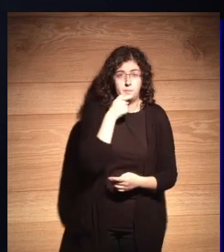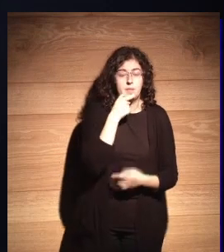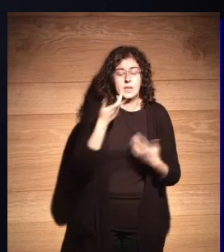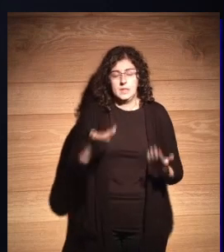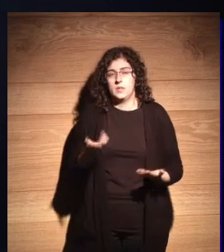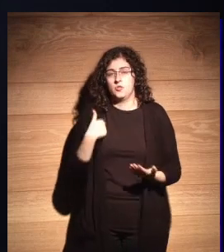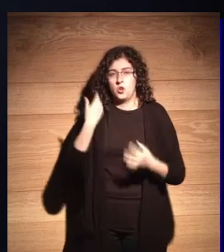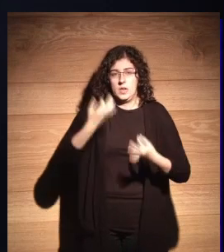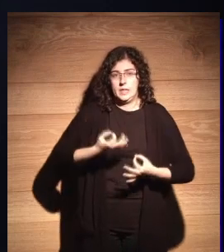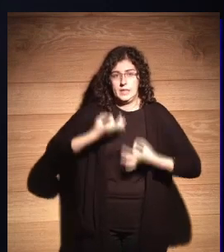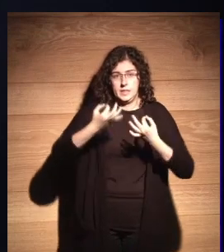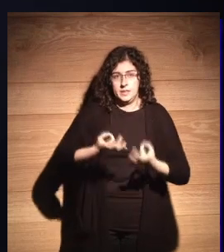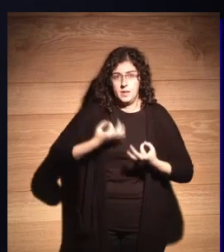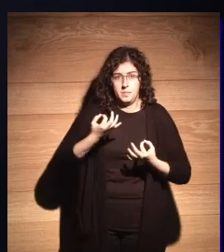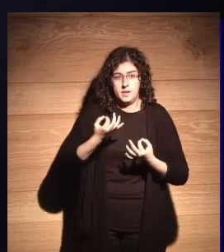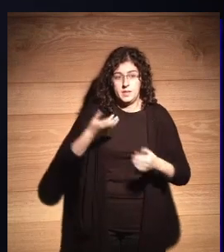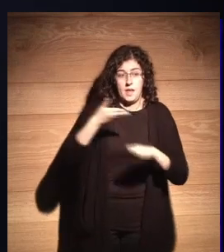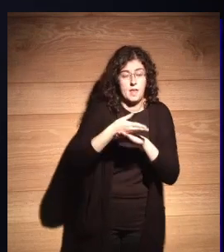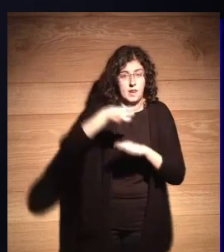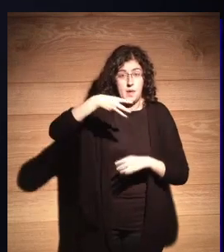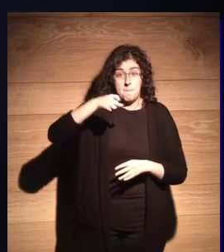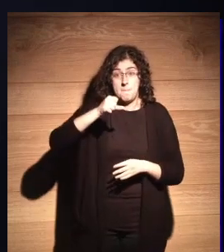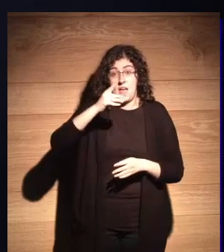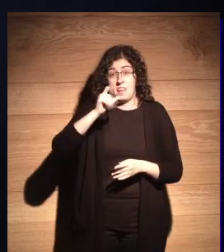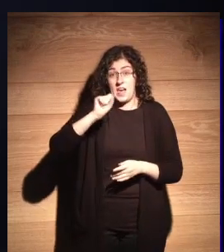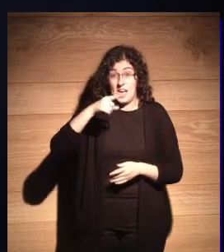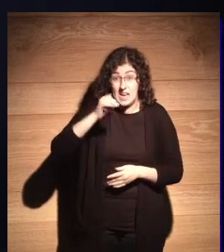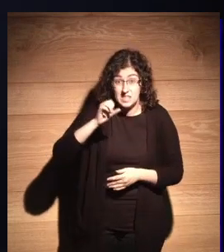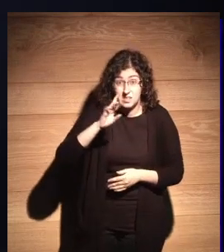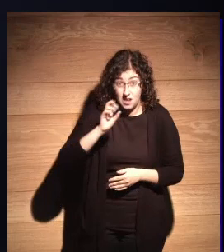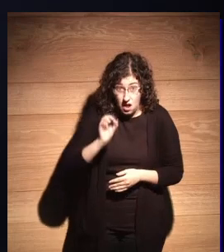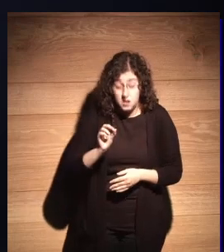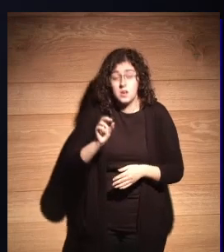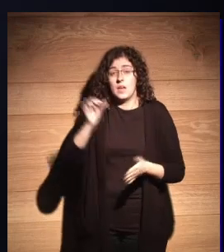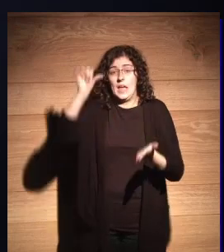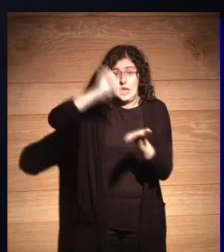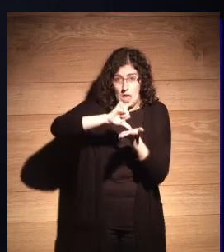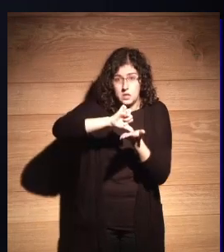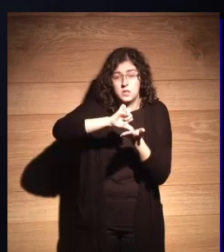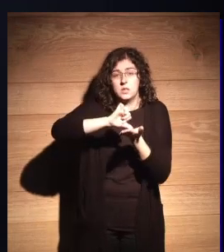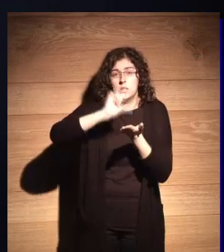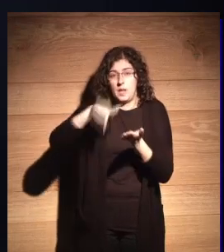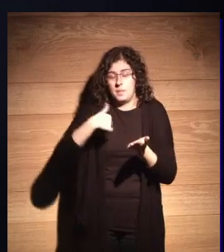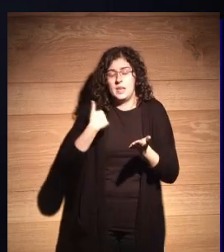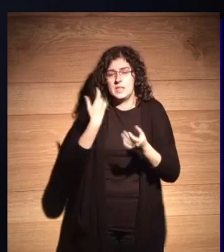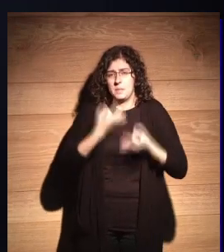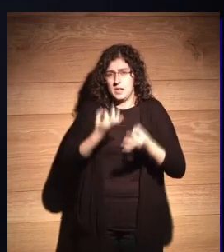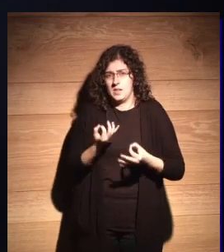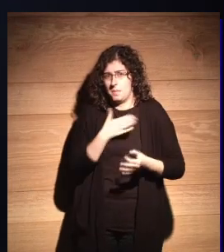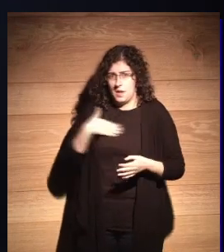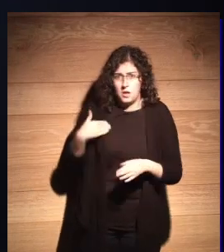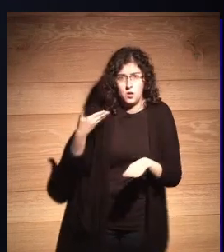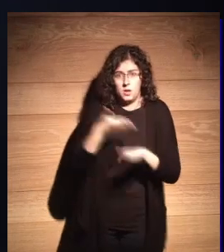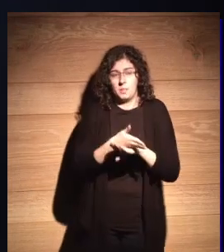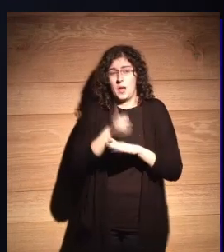Because of the political problem between Iran and the U.S., it's become Complicated,